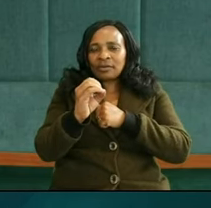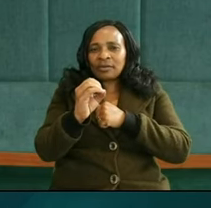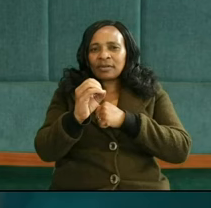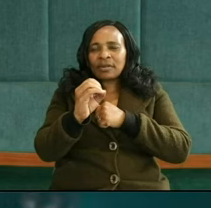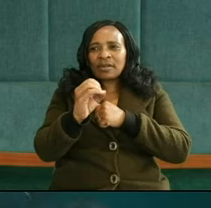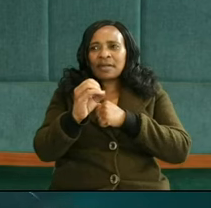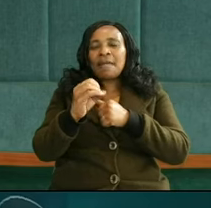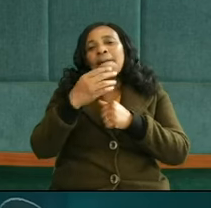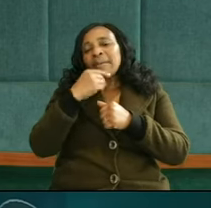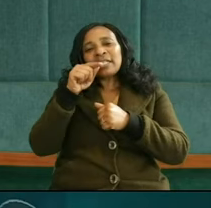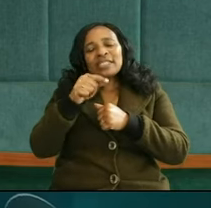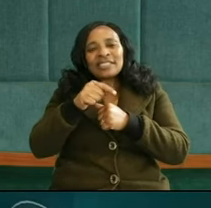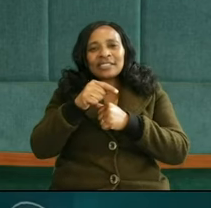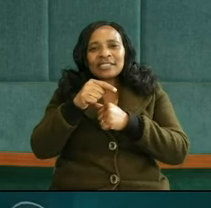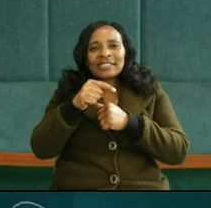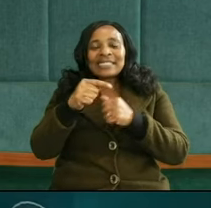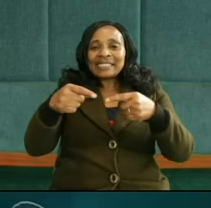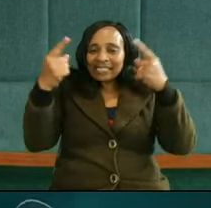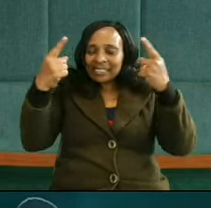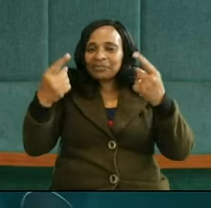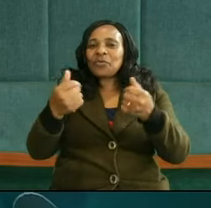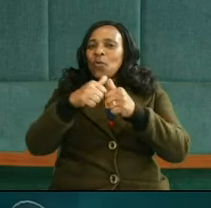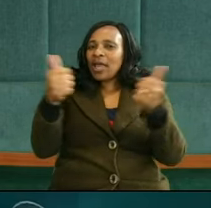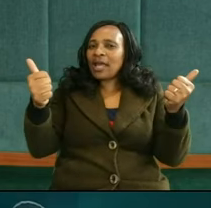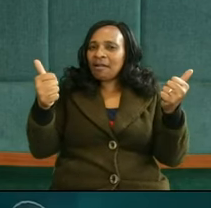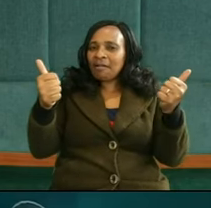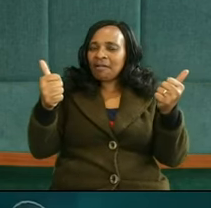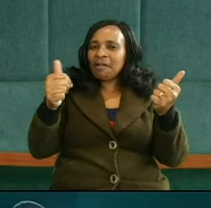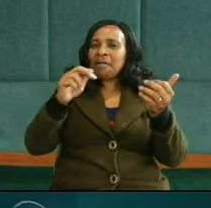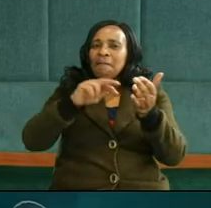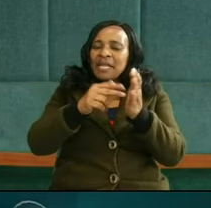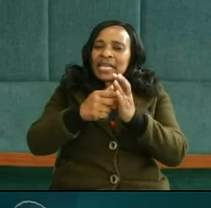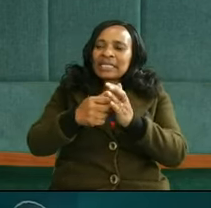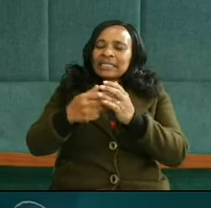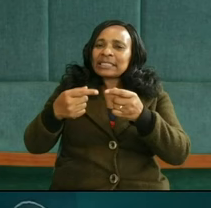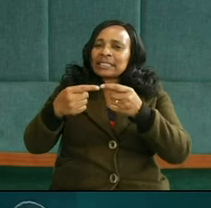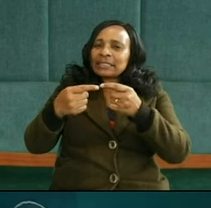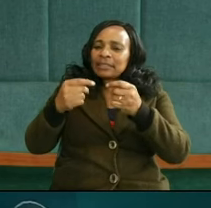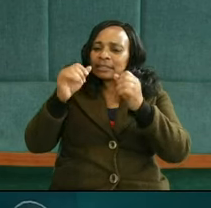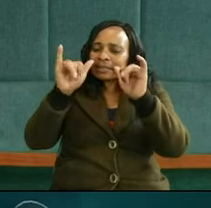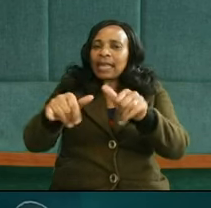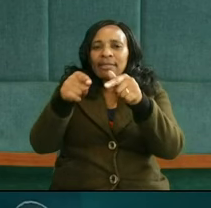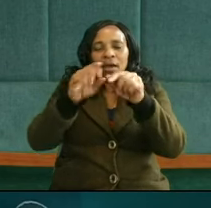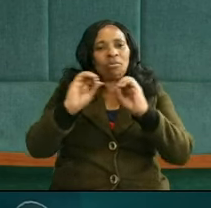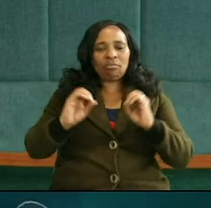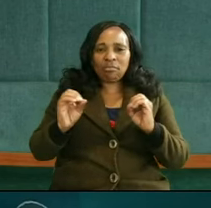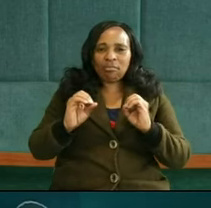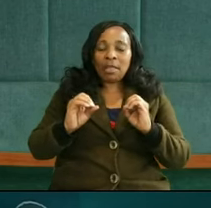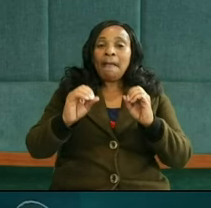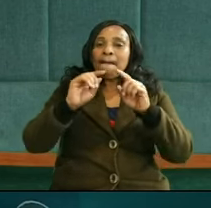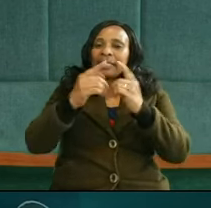The fact that we were successful yesterday in mission in another place, in a particular place, is